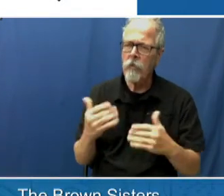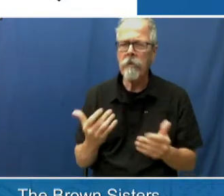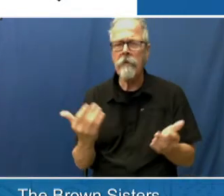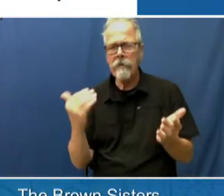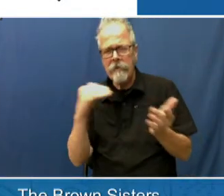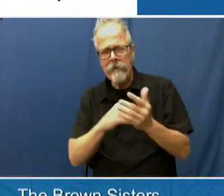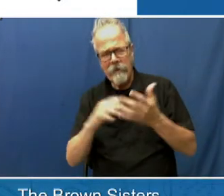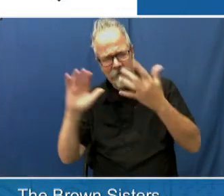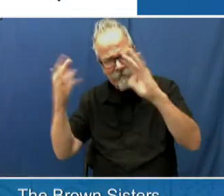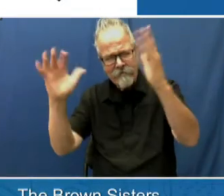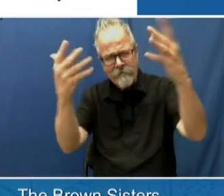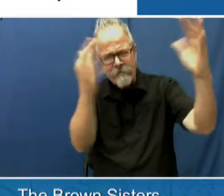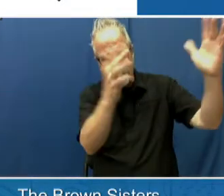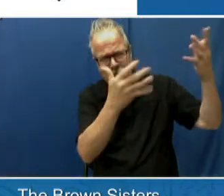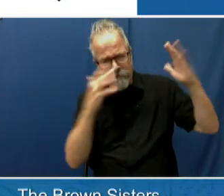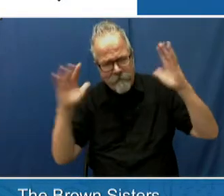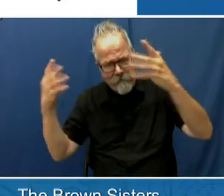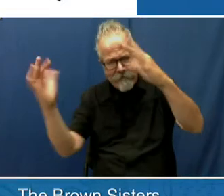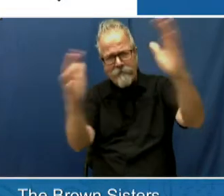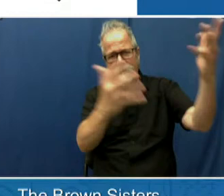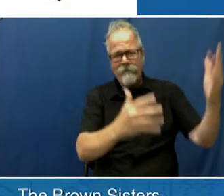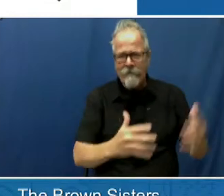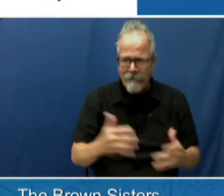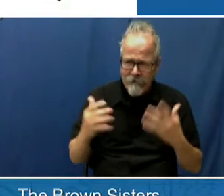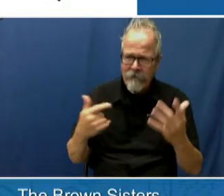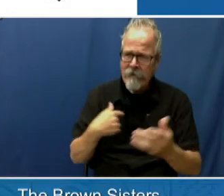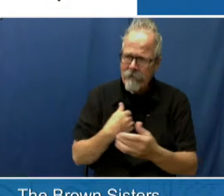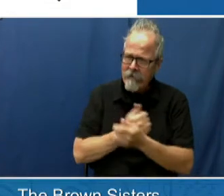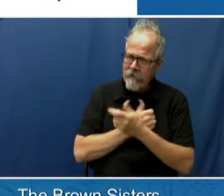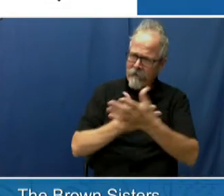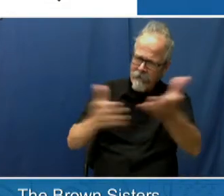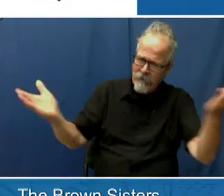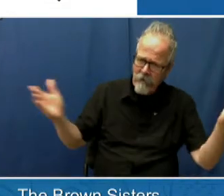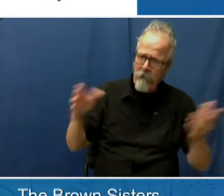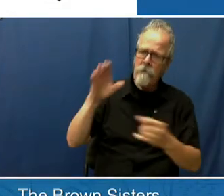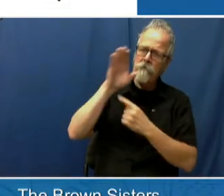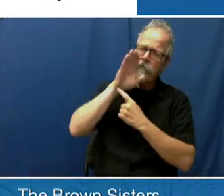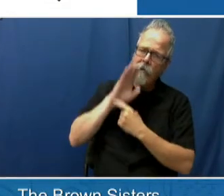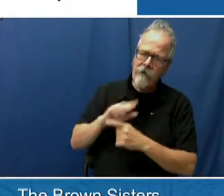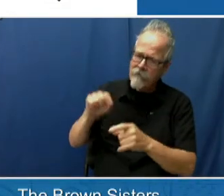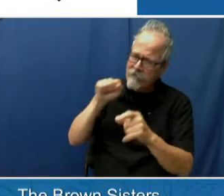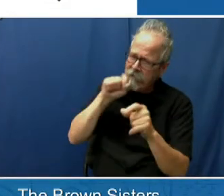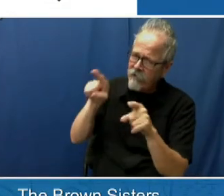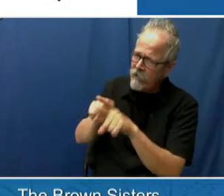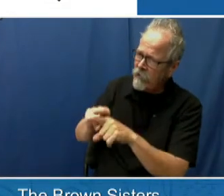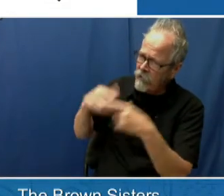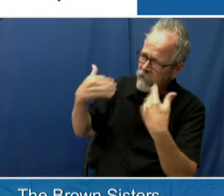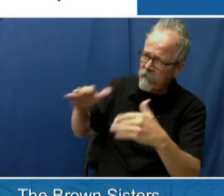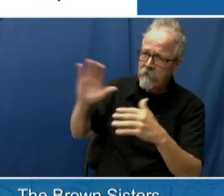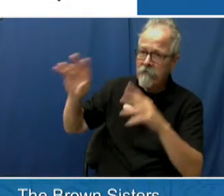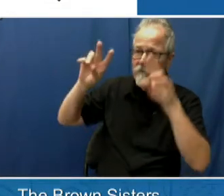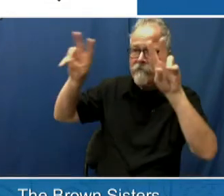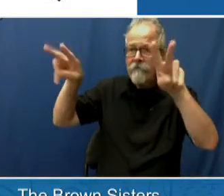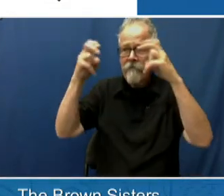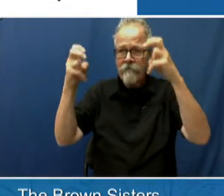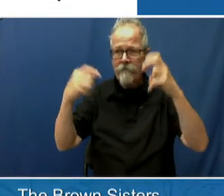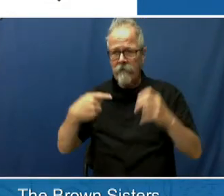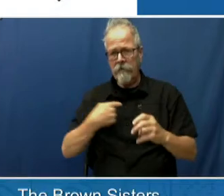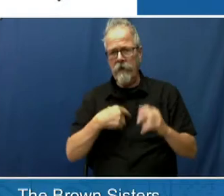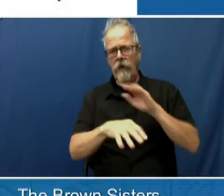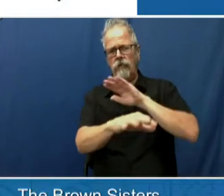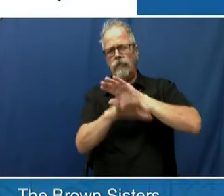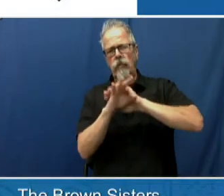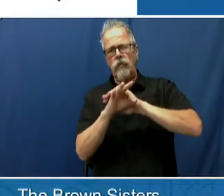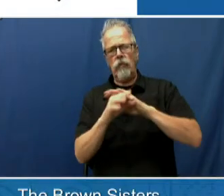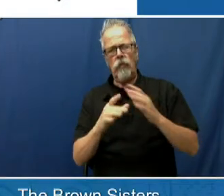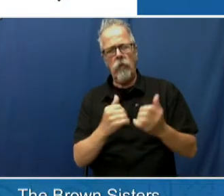and show some love for the Brown sisters in their song, Choose Love. That was just remarkable. Thank you so much for